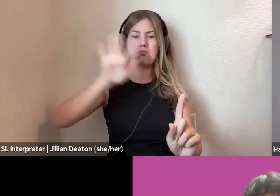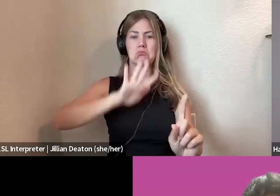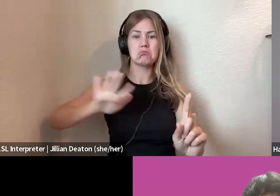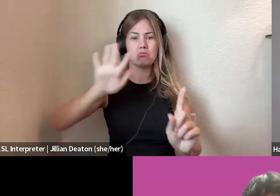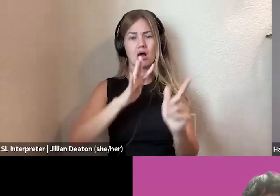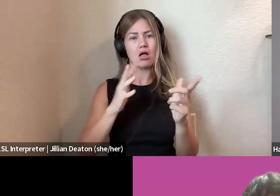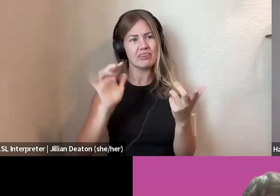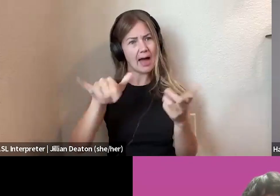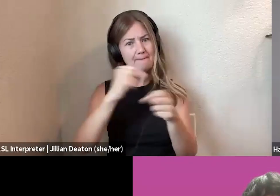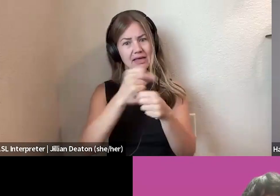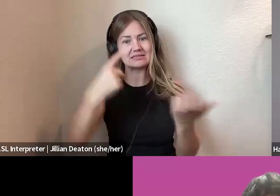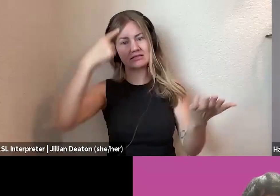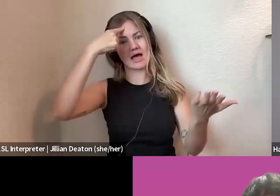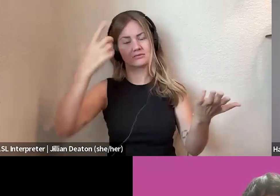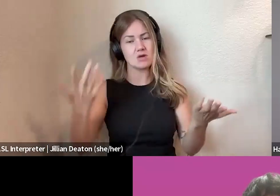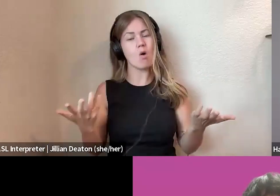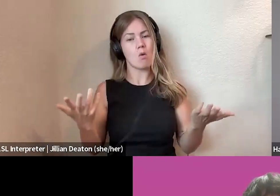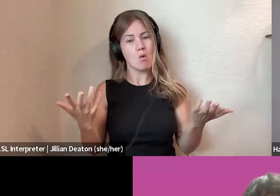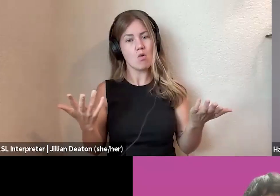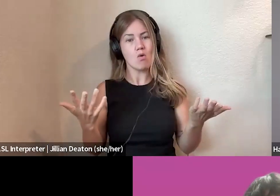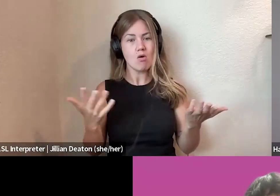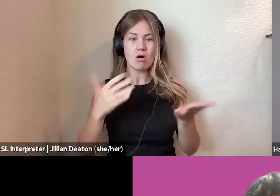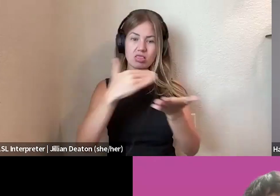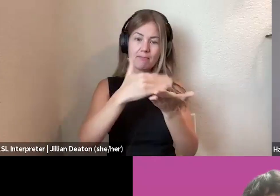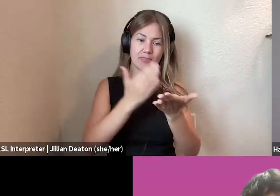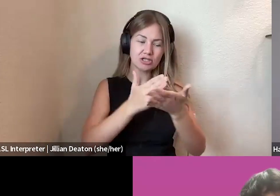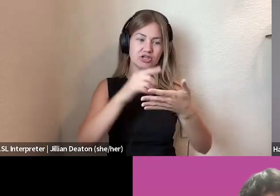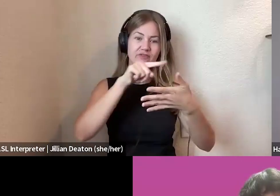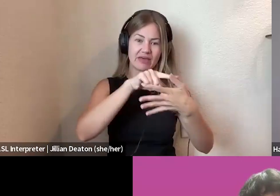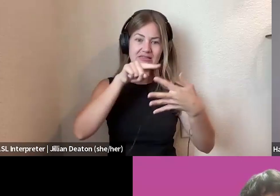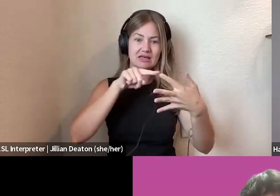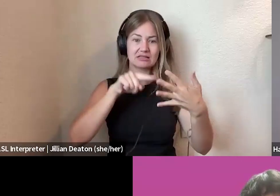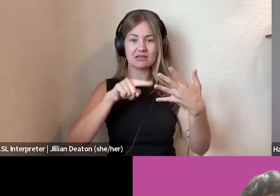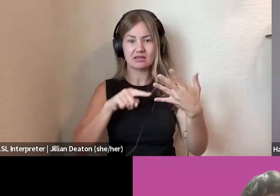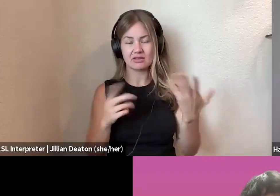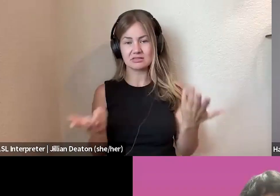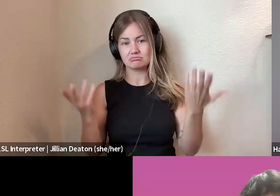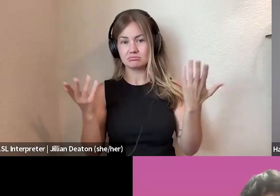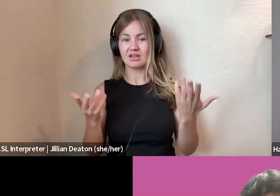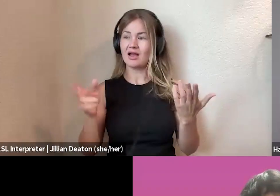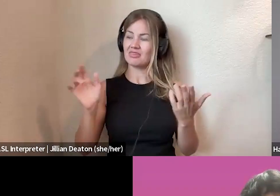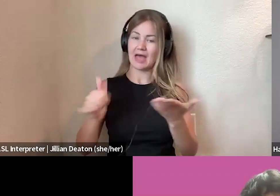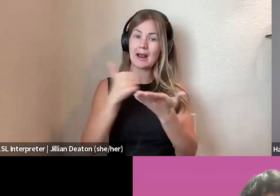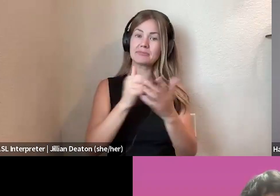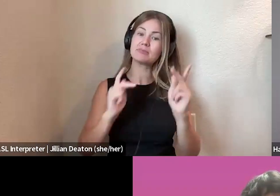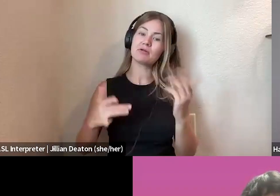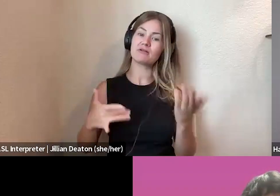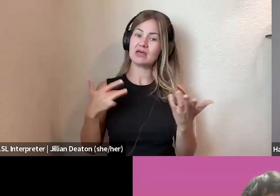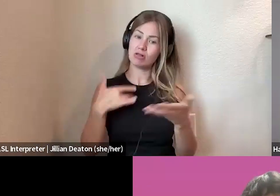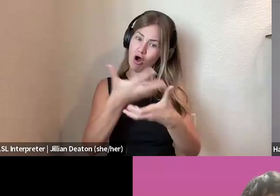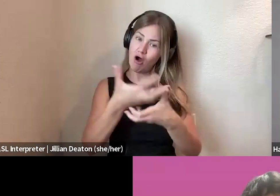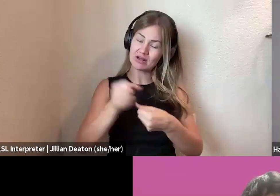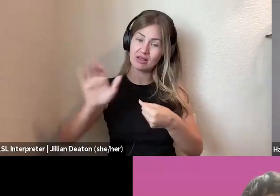you have an idea where the rest of the funds are coming from, and so that they can have confidence that the